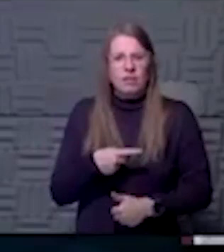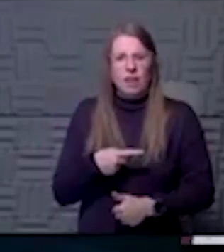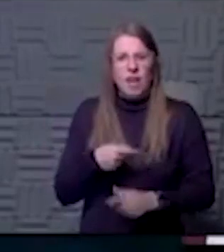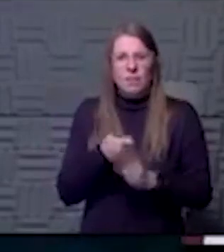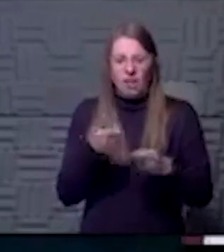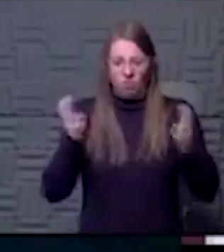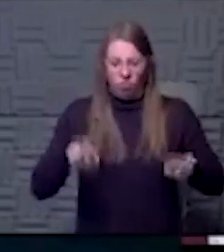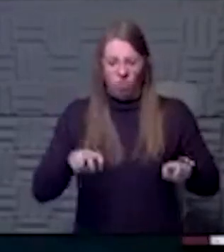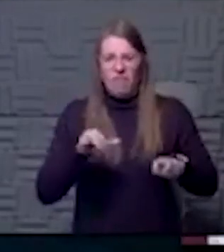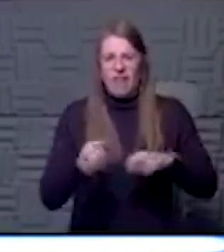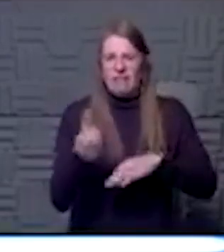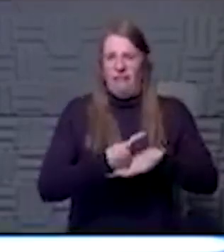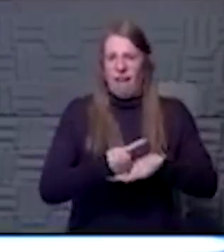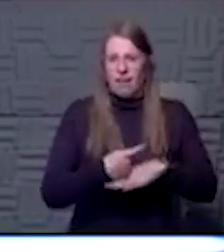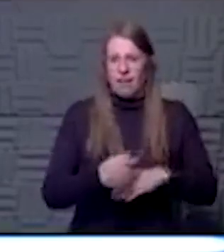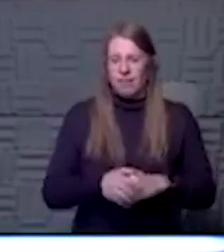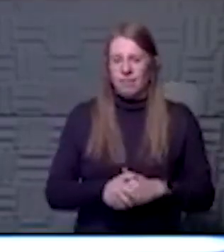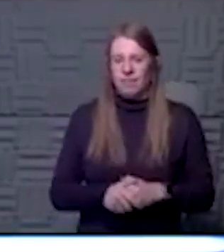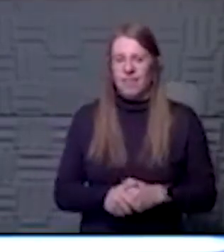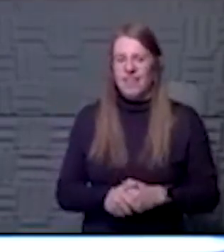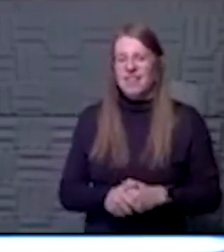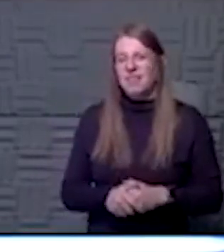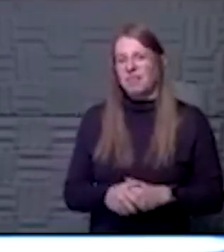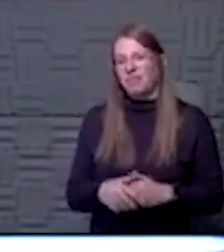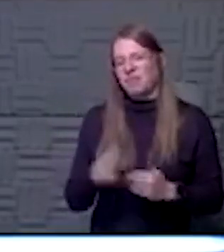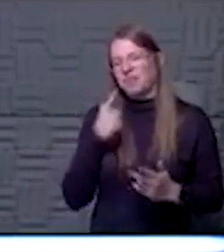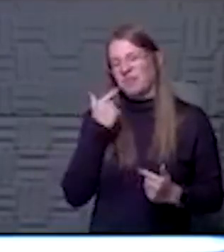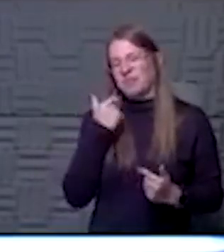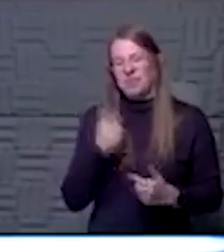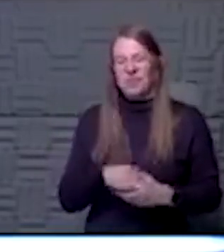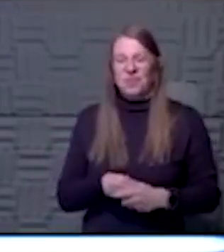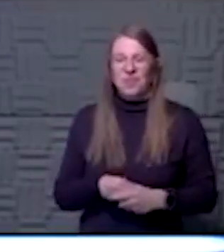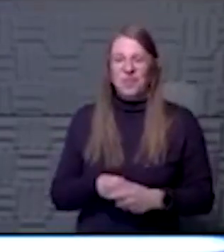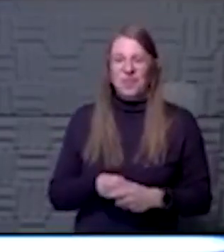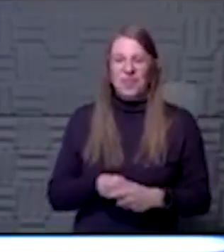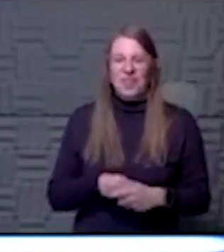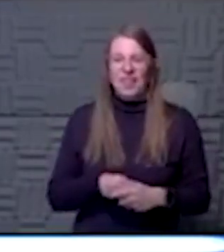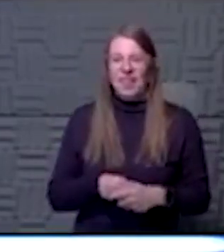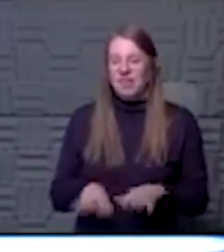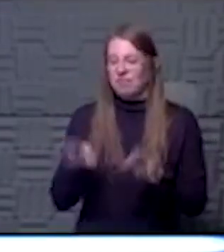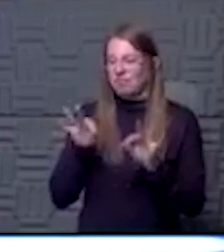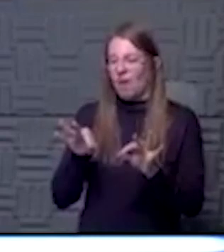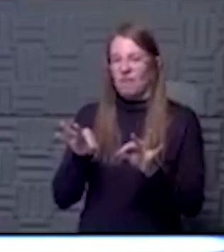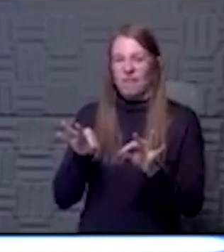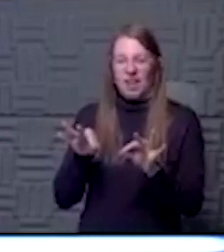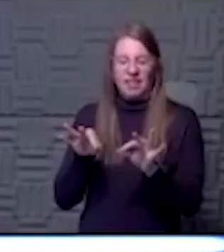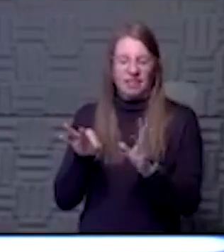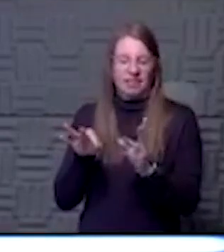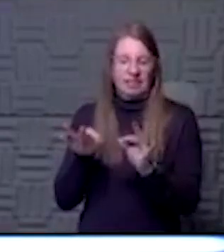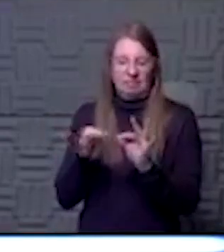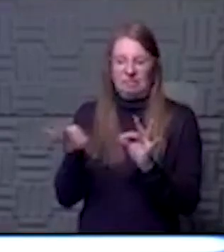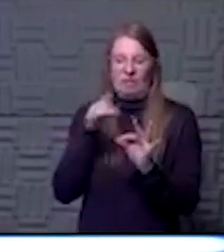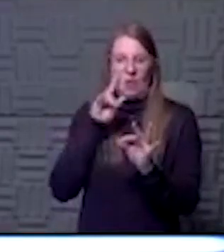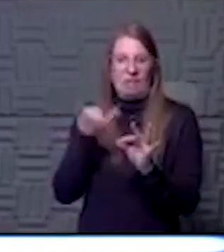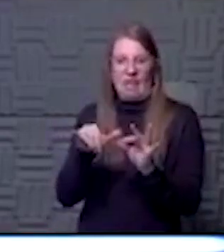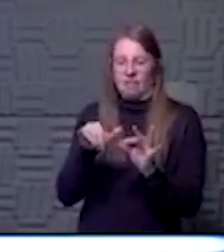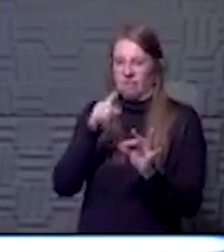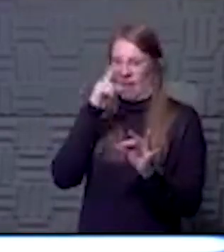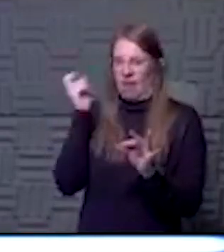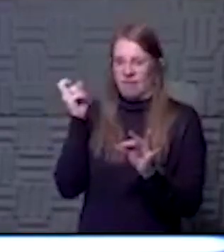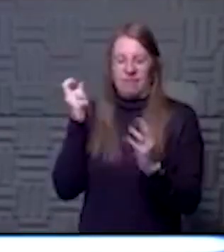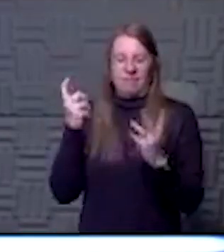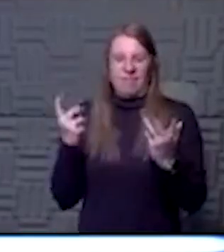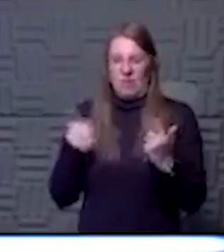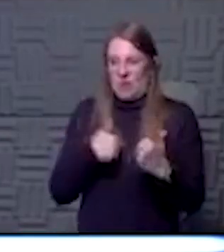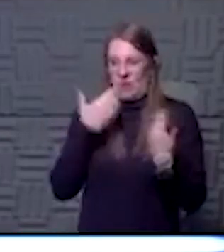on the program that day. It's just, and that is such a perfect analogy for it because of the fact that we just